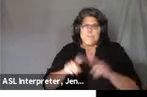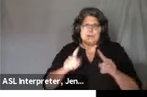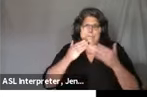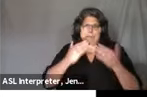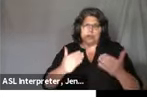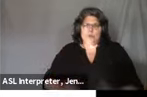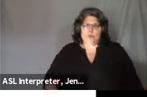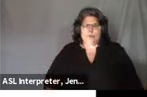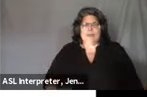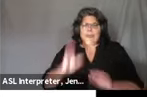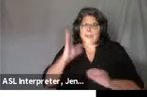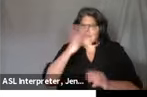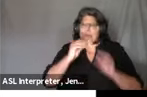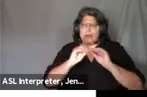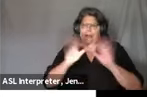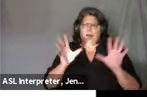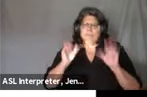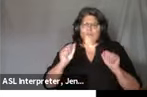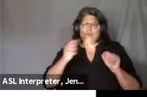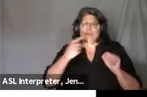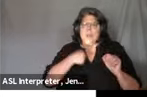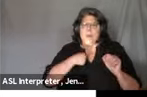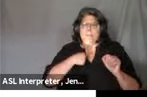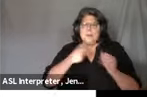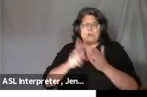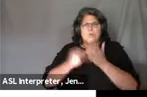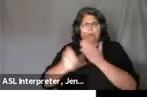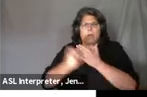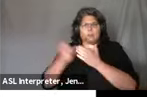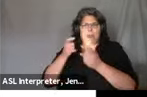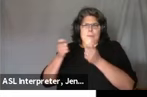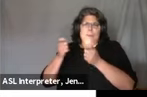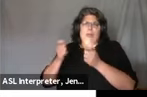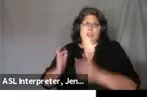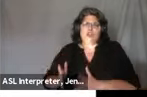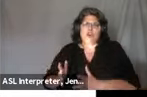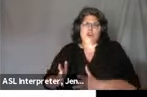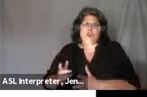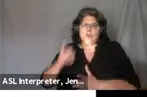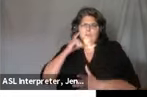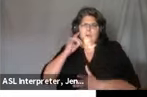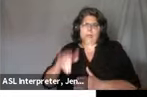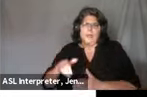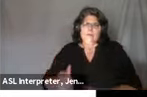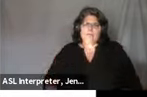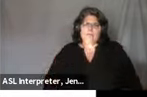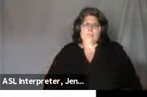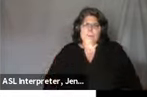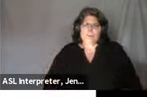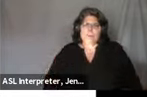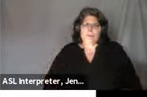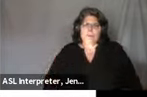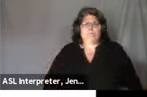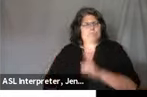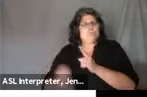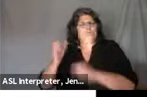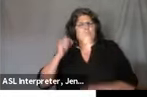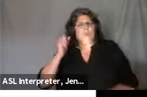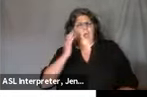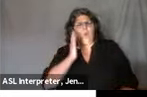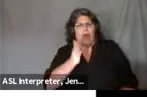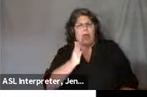obvious to me. I mean, if you could tell me the project manager for that. Sure.